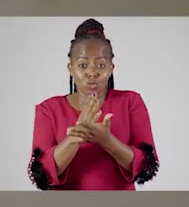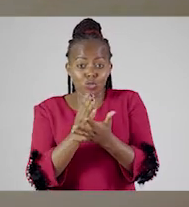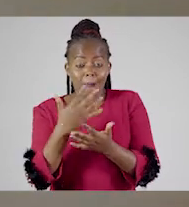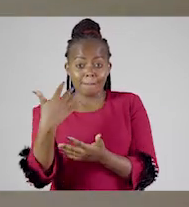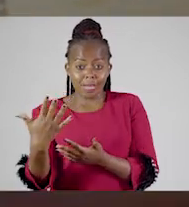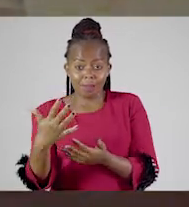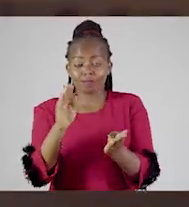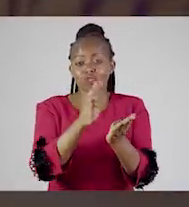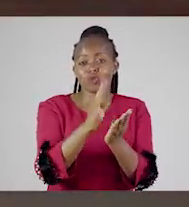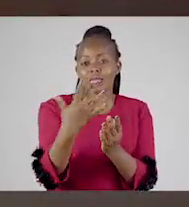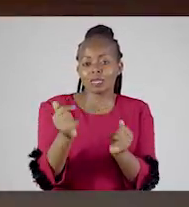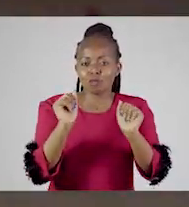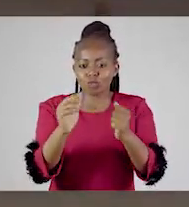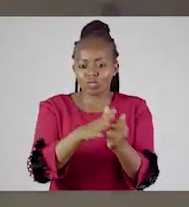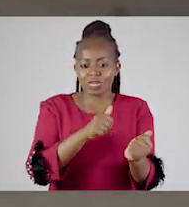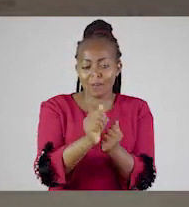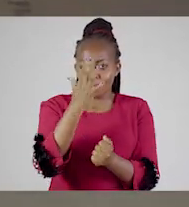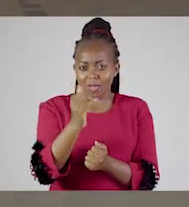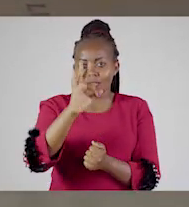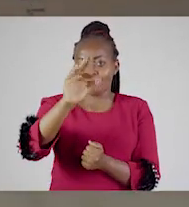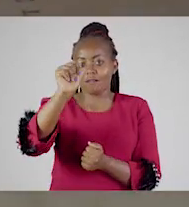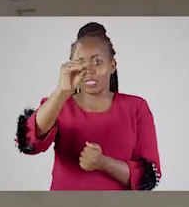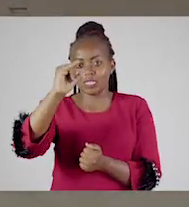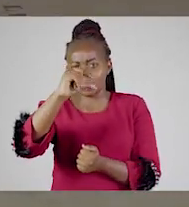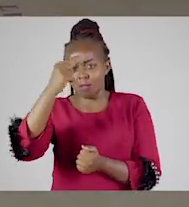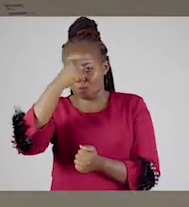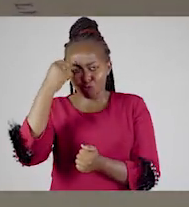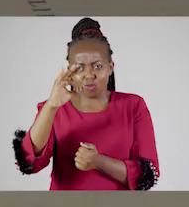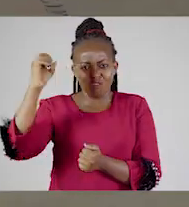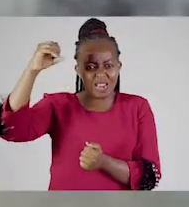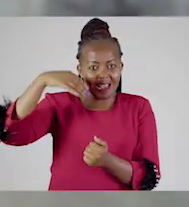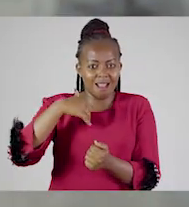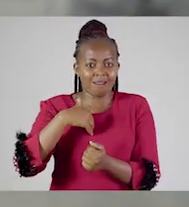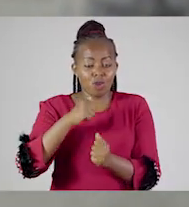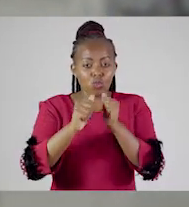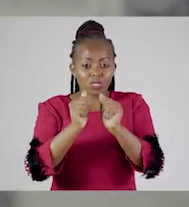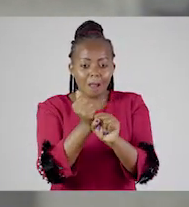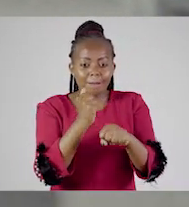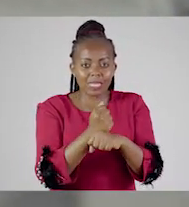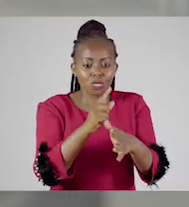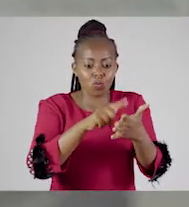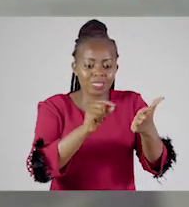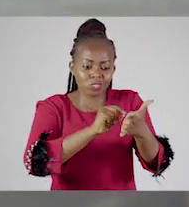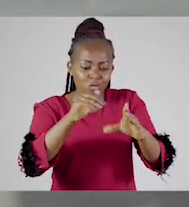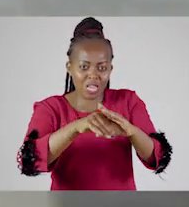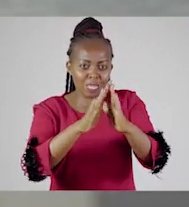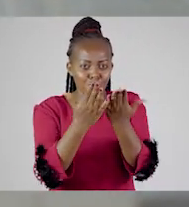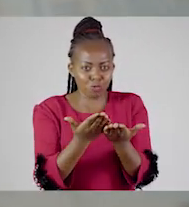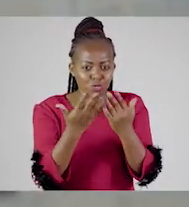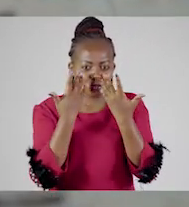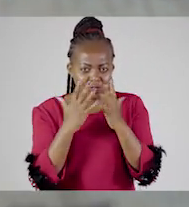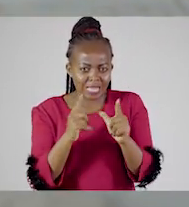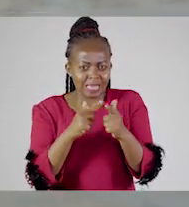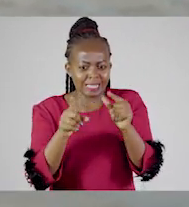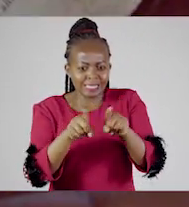paper archives, can be damaged by fading due to overexposure to light, which fades the text. Mm-hmm.